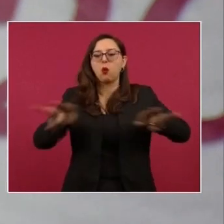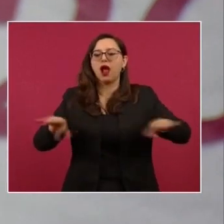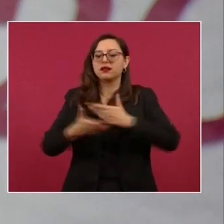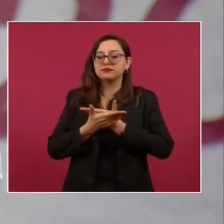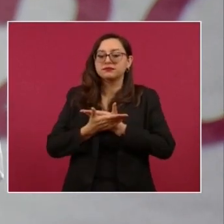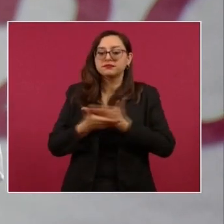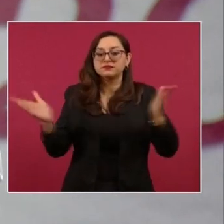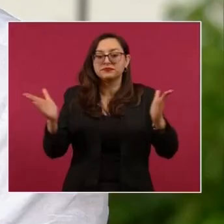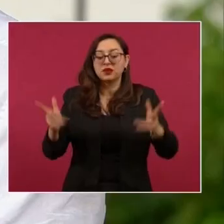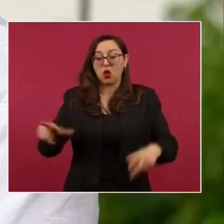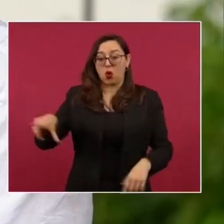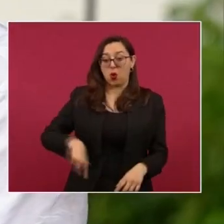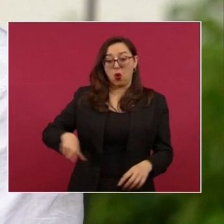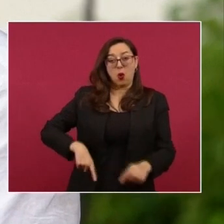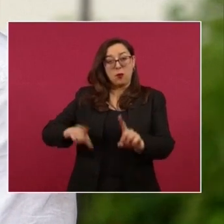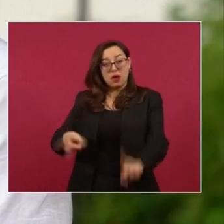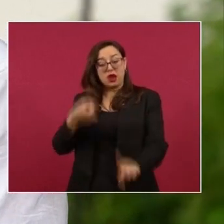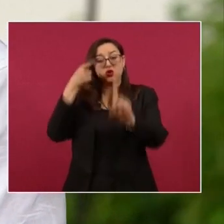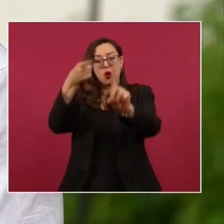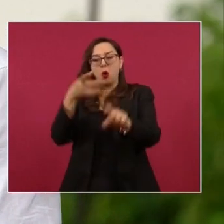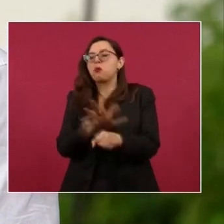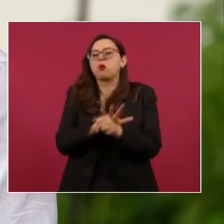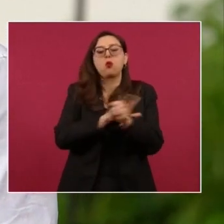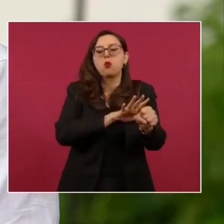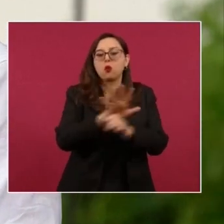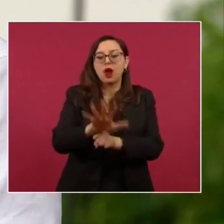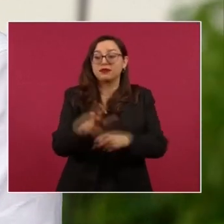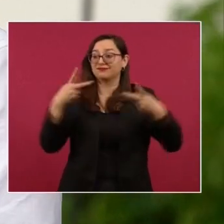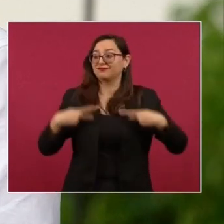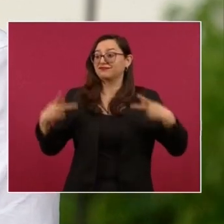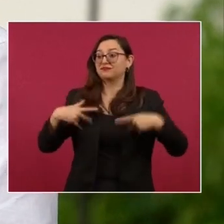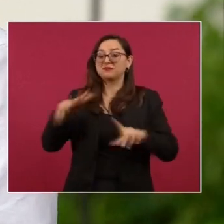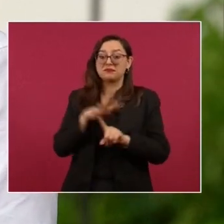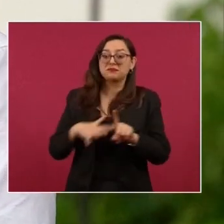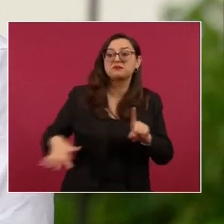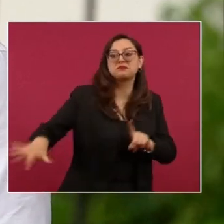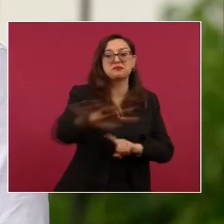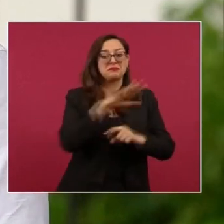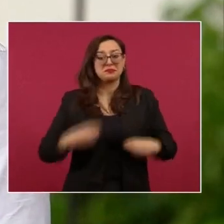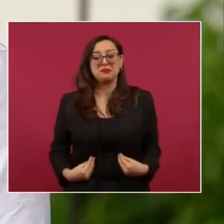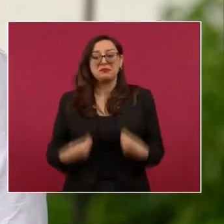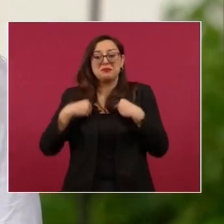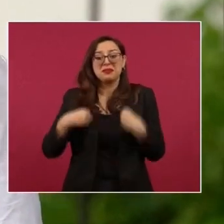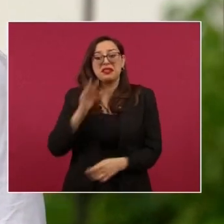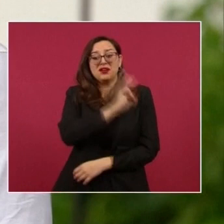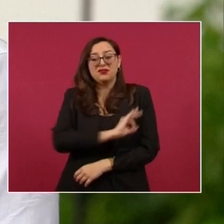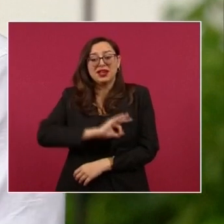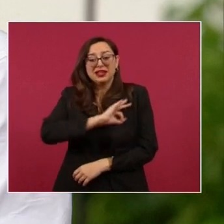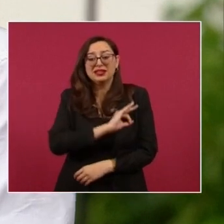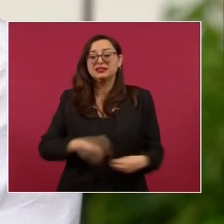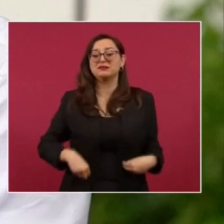The ultimate goal of a state is to create the conditions for people to live happily and free from misery and fear.